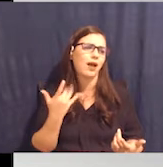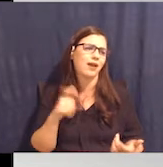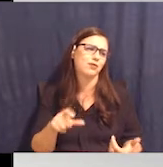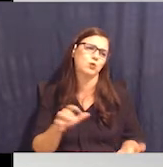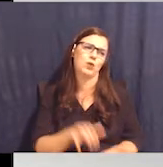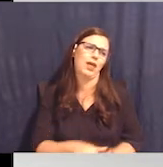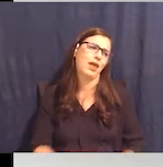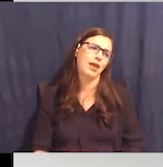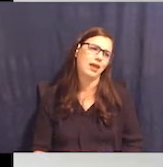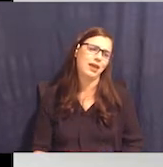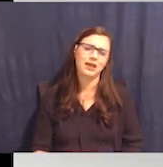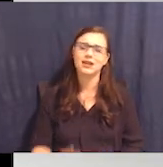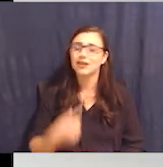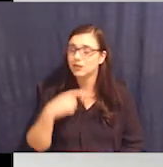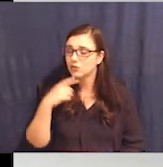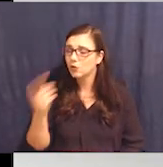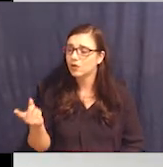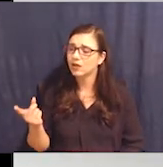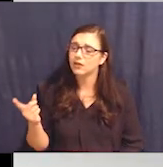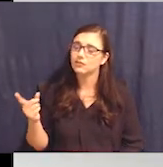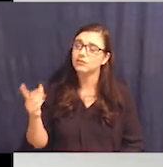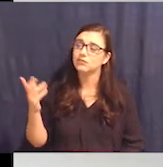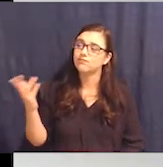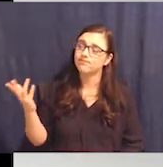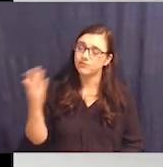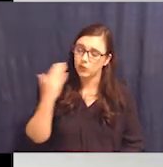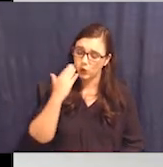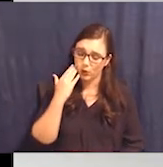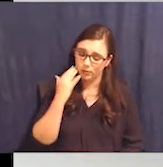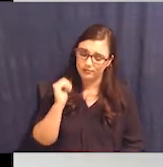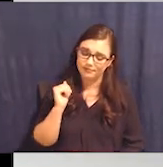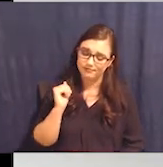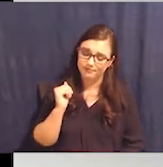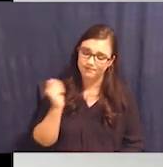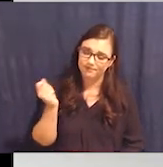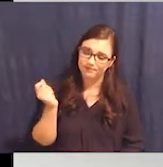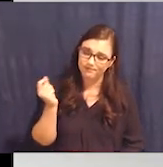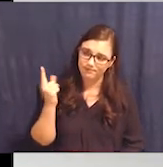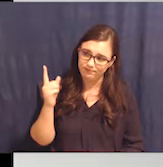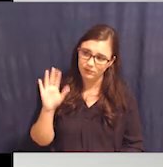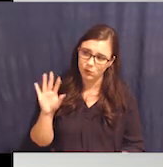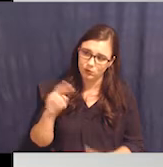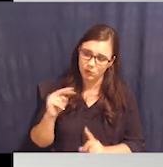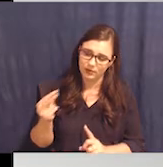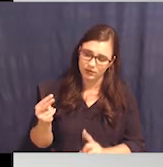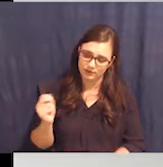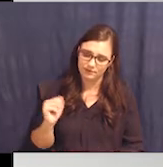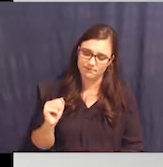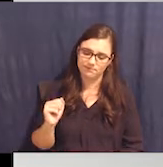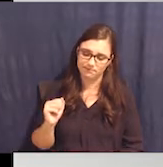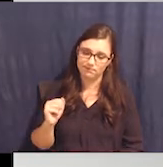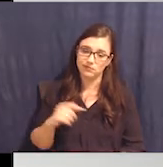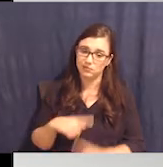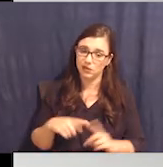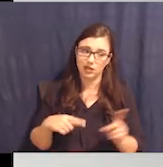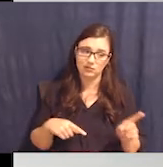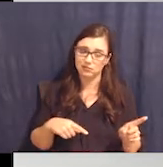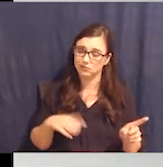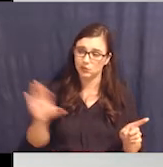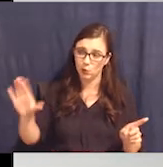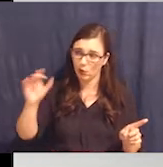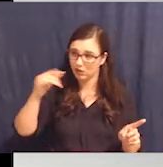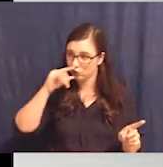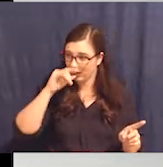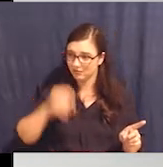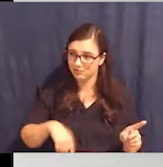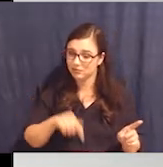why do I have to do this? And I said to him, you know, I understand where you're coming from, but